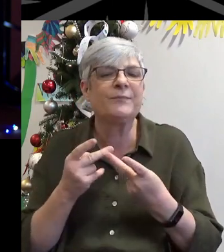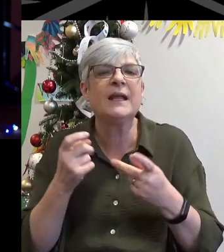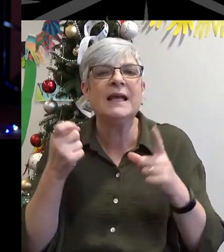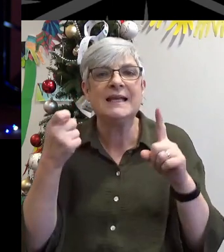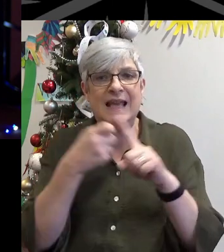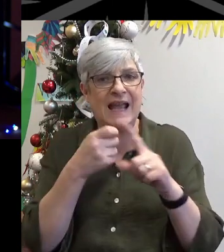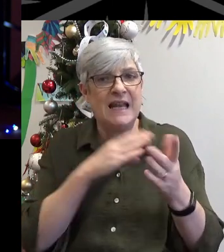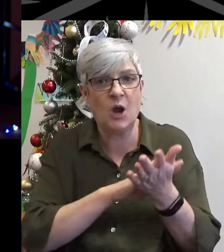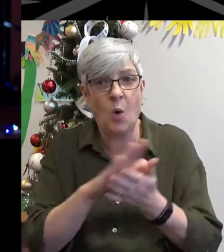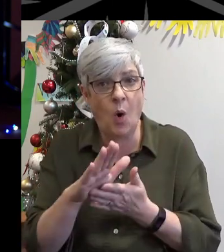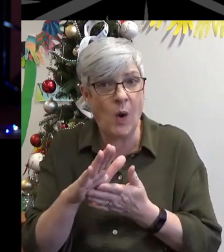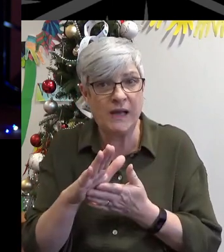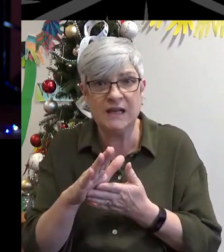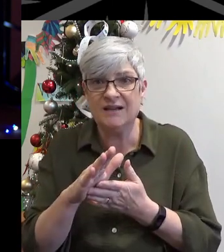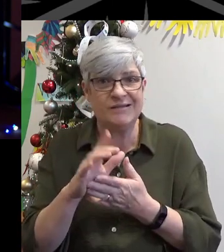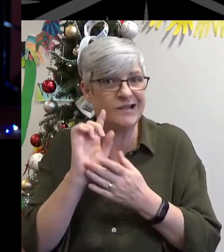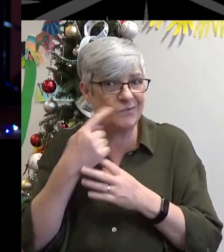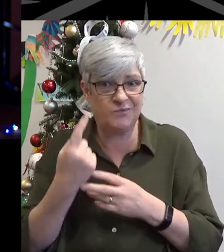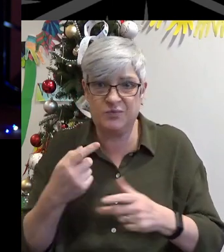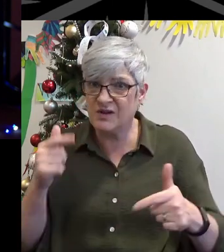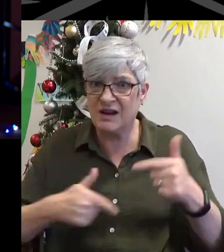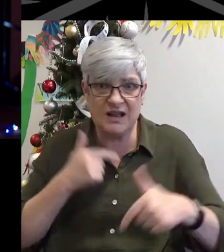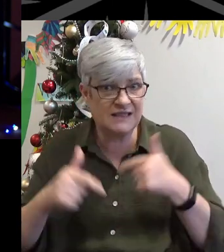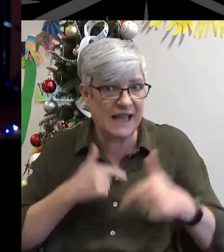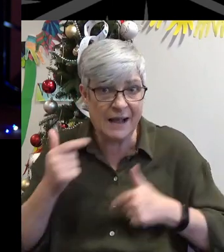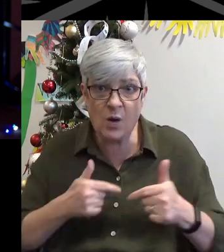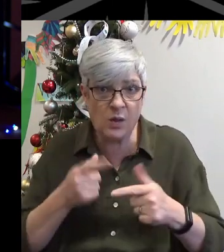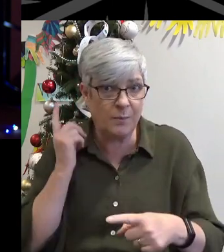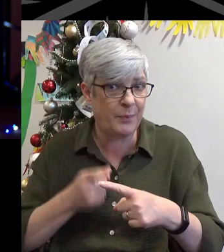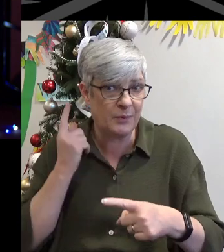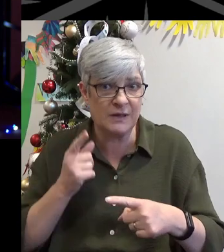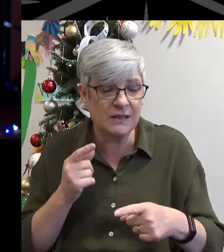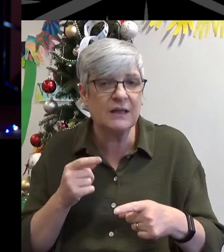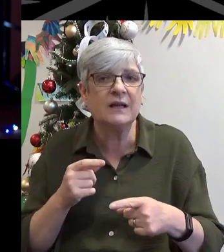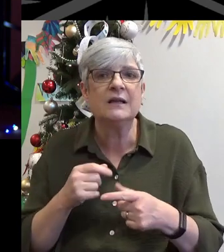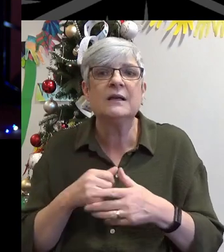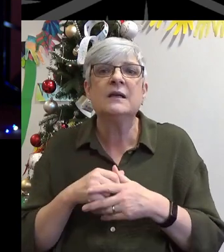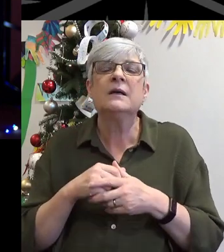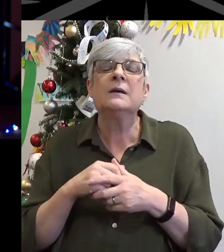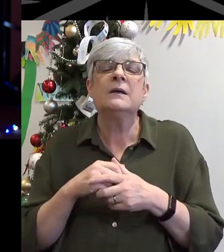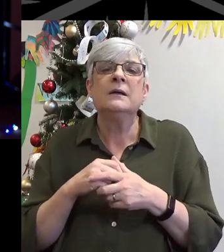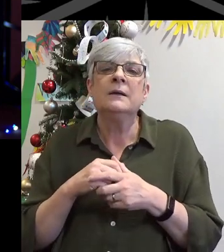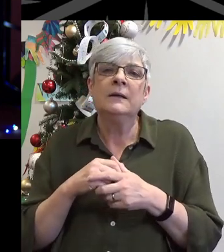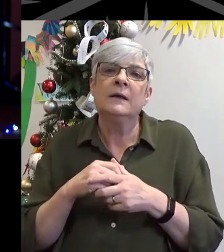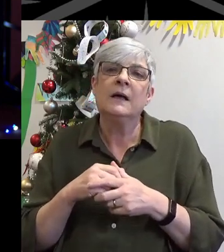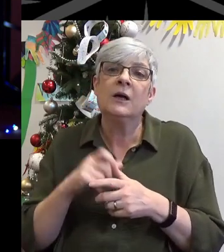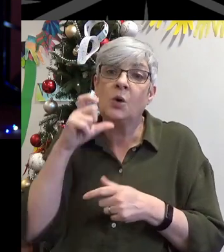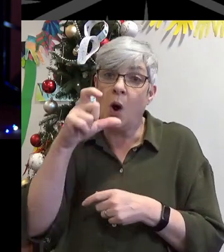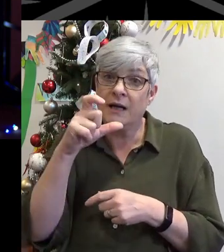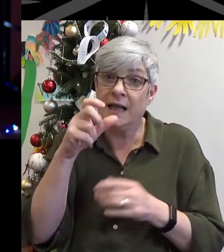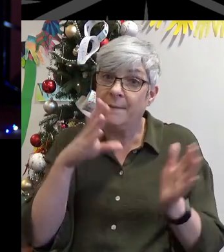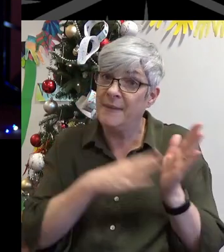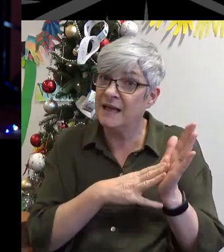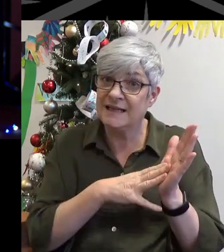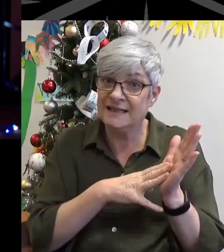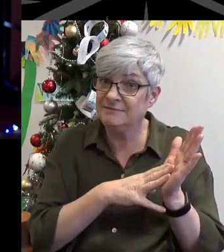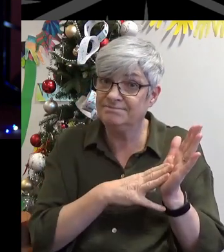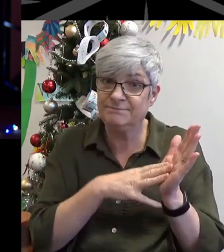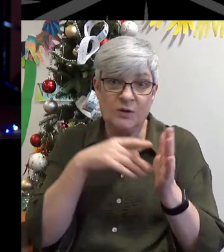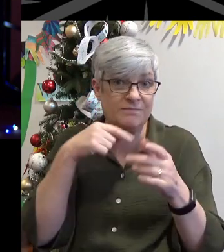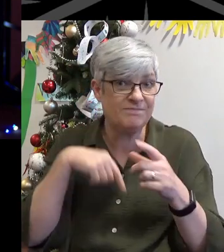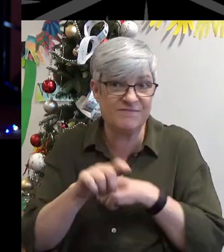and Hoy were not able to ride a bike right away and cycling along into the postnatal ward. Connolly and Millican did not come